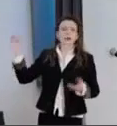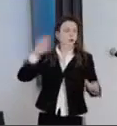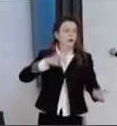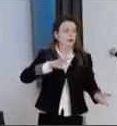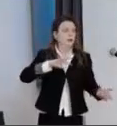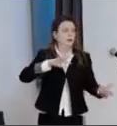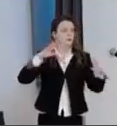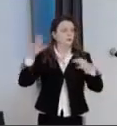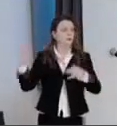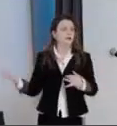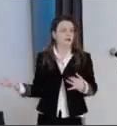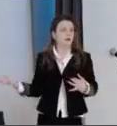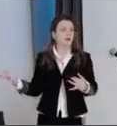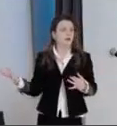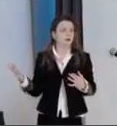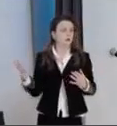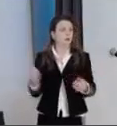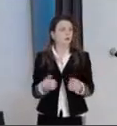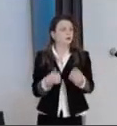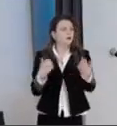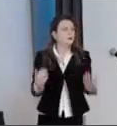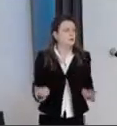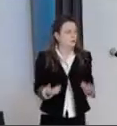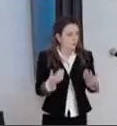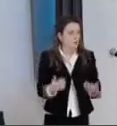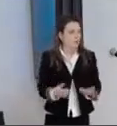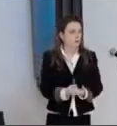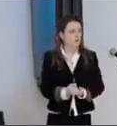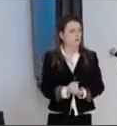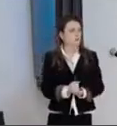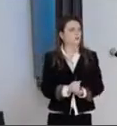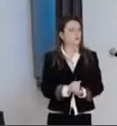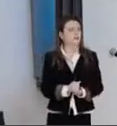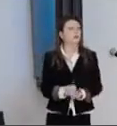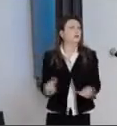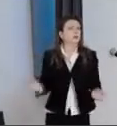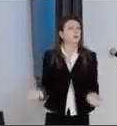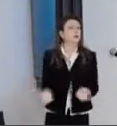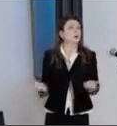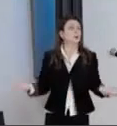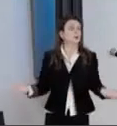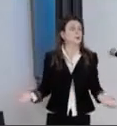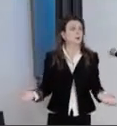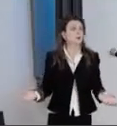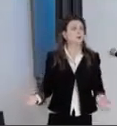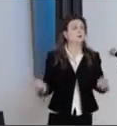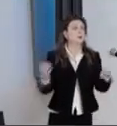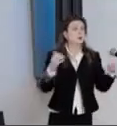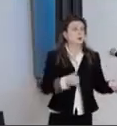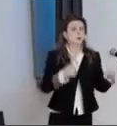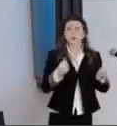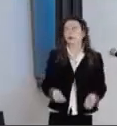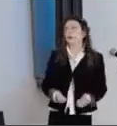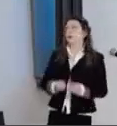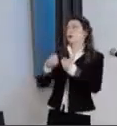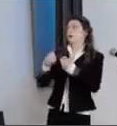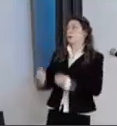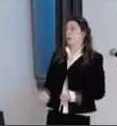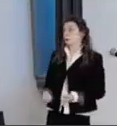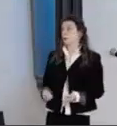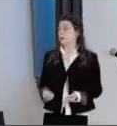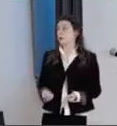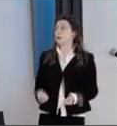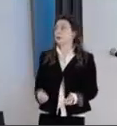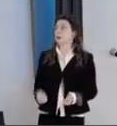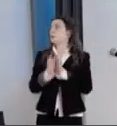are inorganic as opposed to organic nature. All the elements incorporated in this piece of design might strike you as ones such that